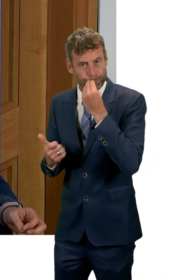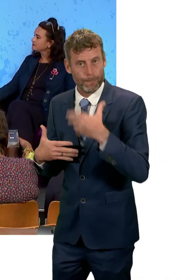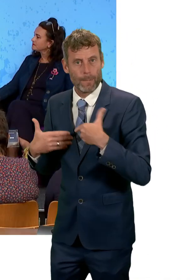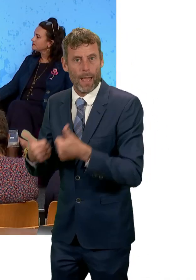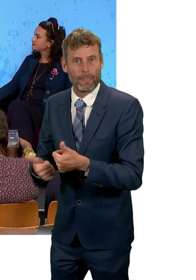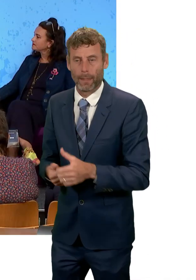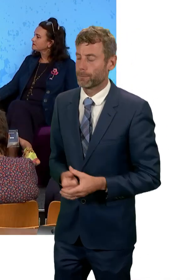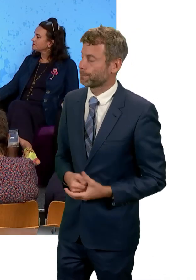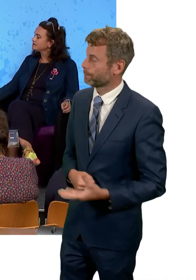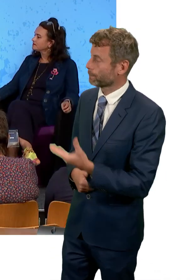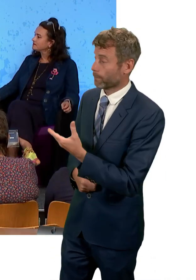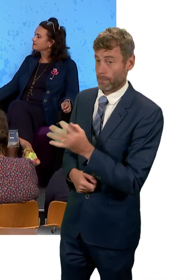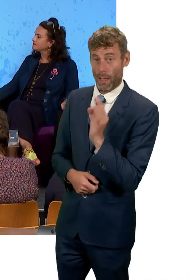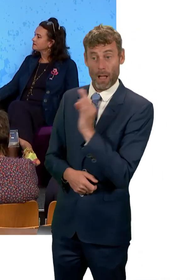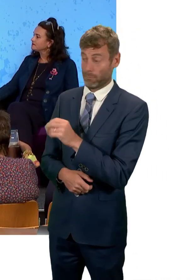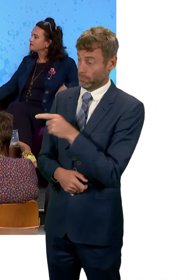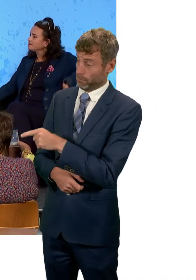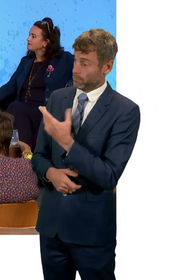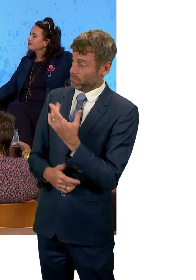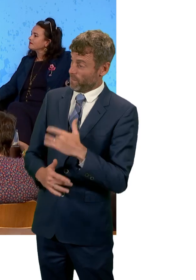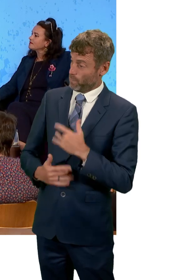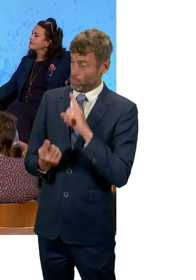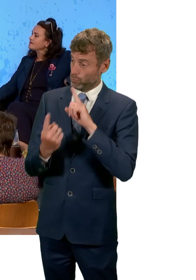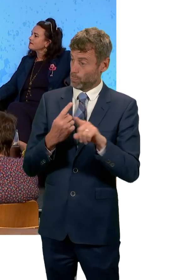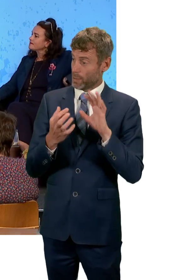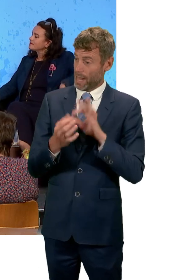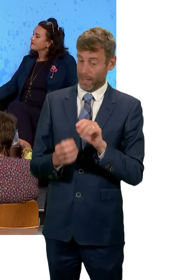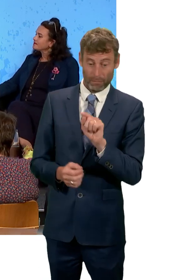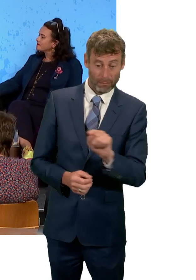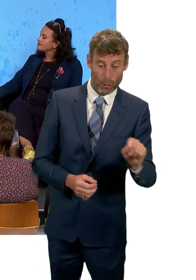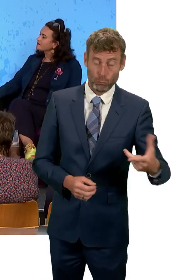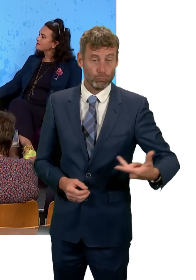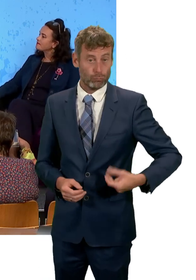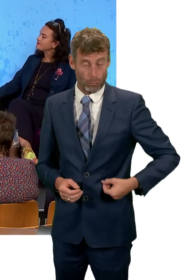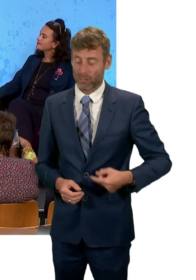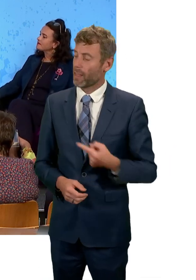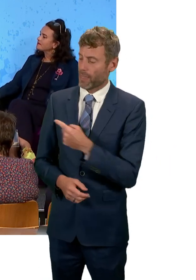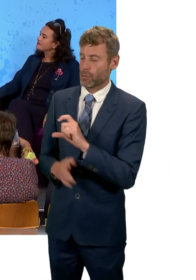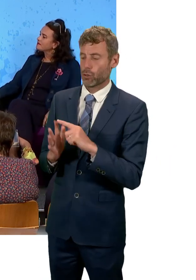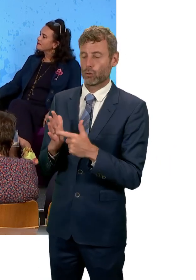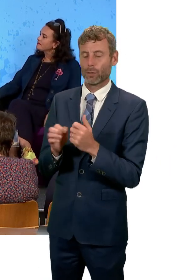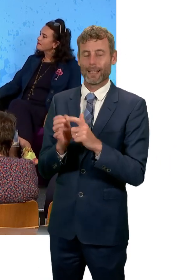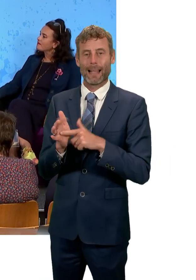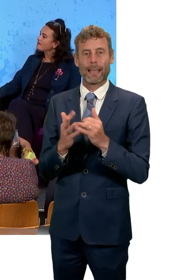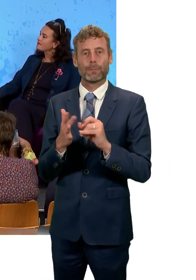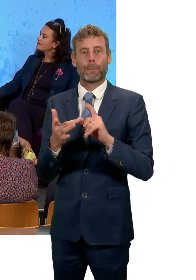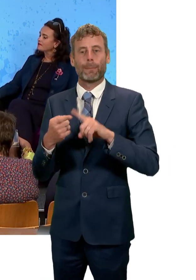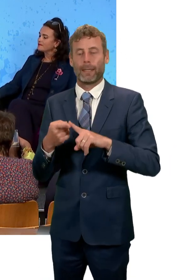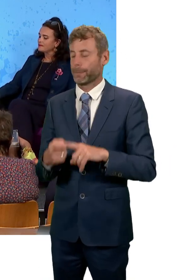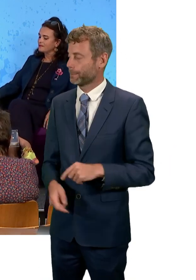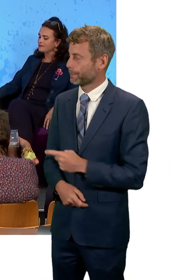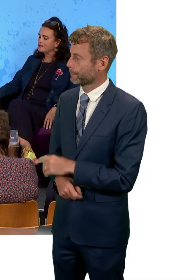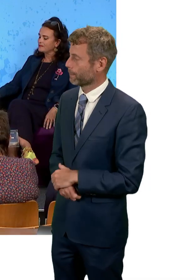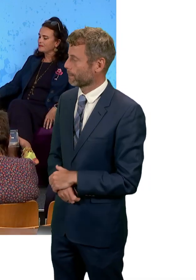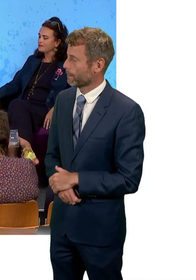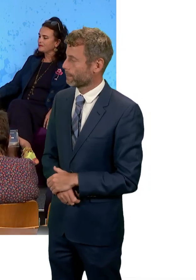the drugs as well? And then I'll come to Dr. Gillespie as well. Yeah, I mean, obviously this is another